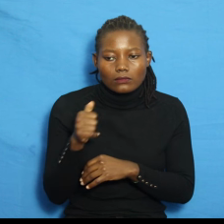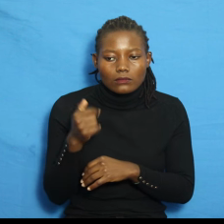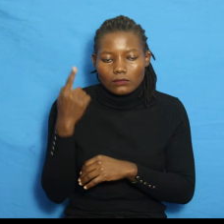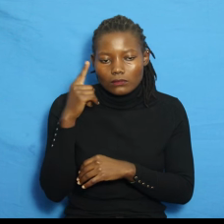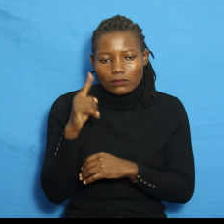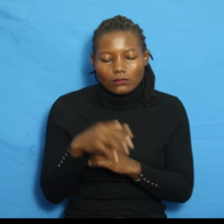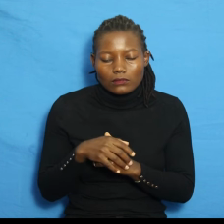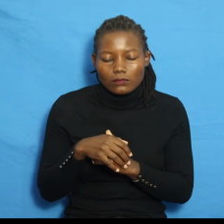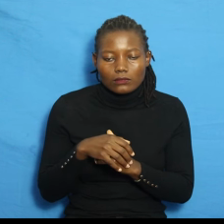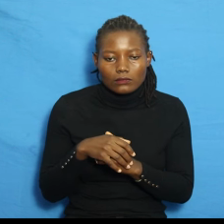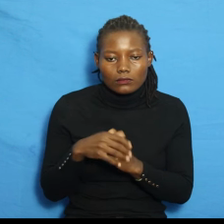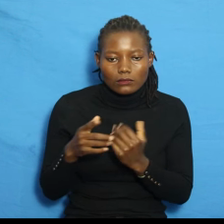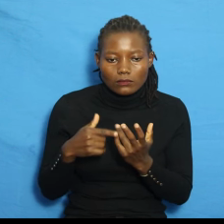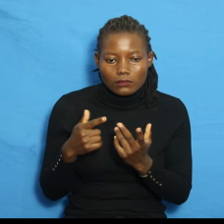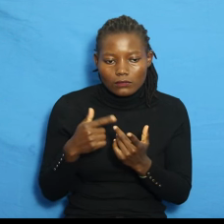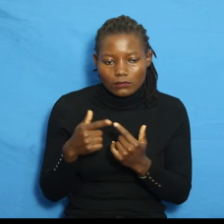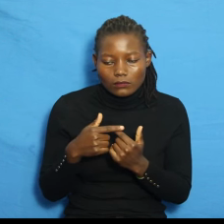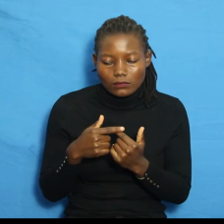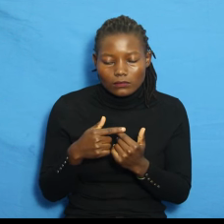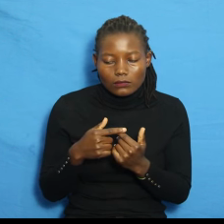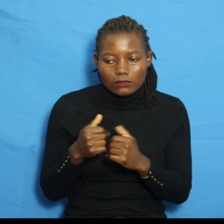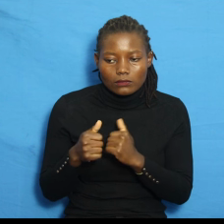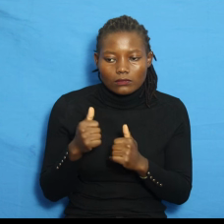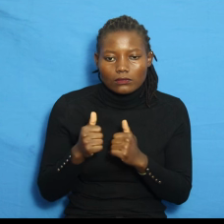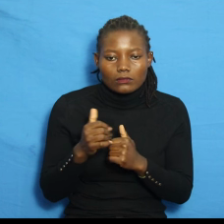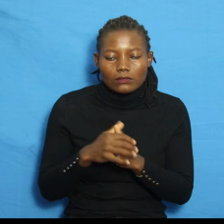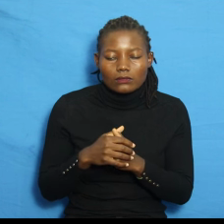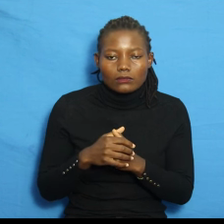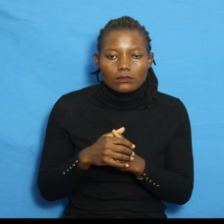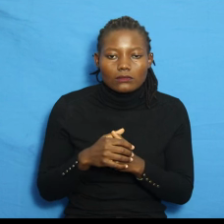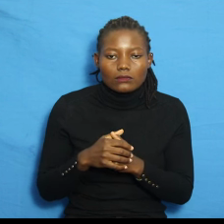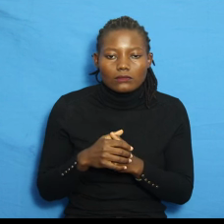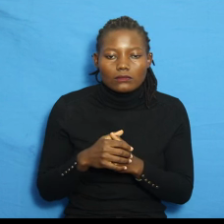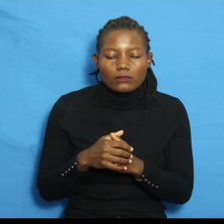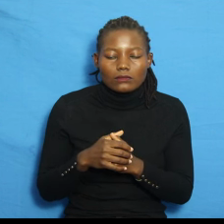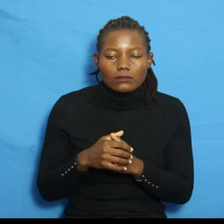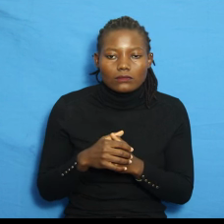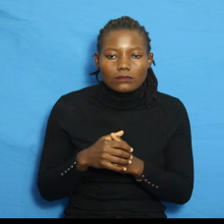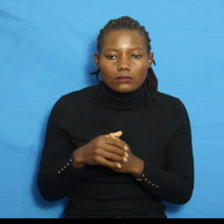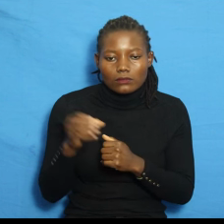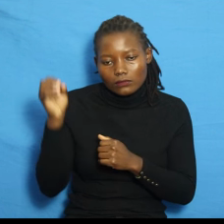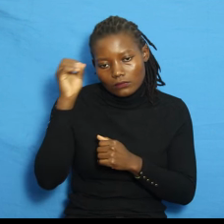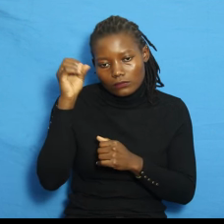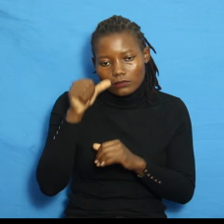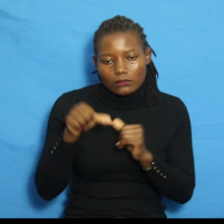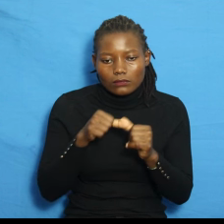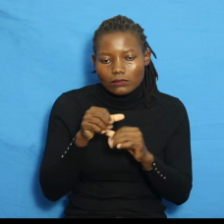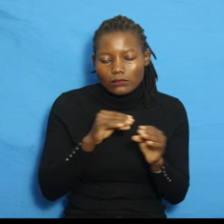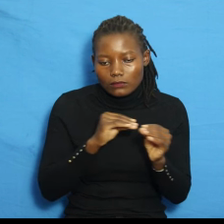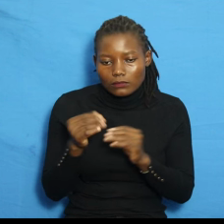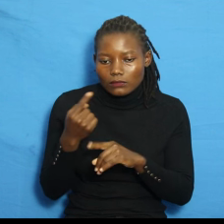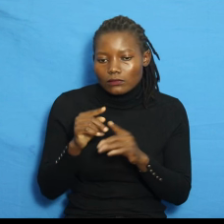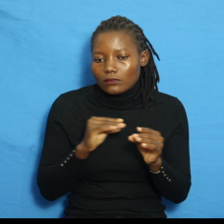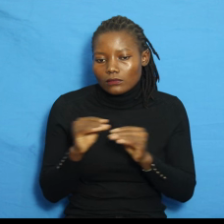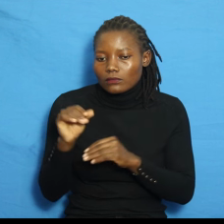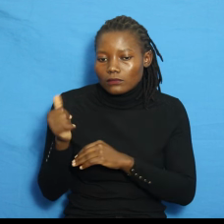that we normally look at. We have the coefficient of static friction, which is now just the aspect of the object is